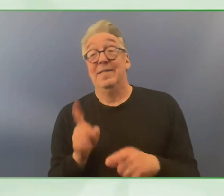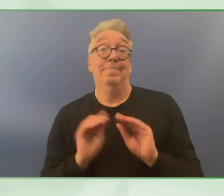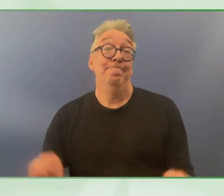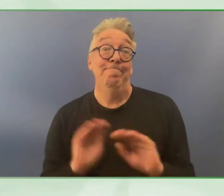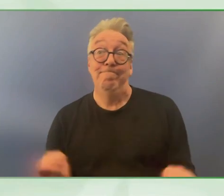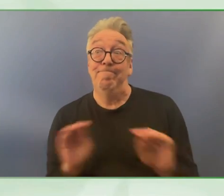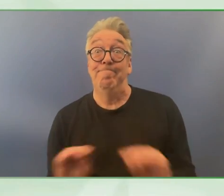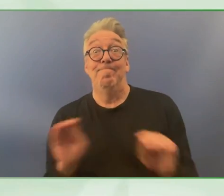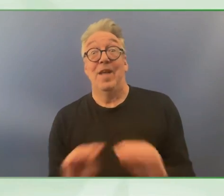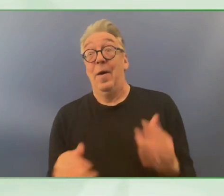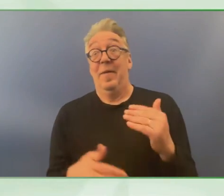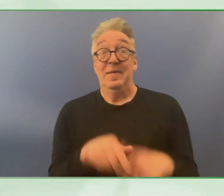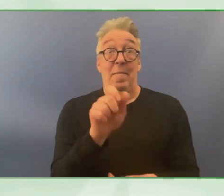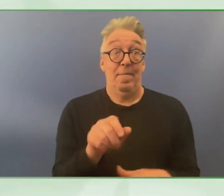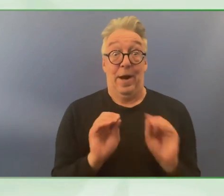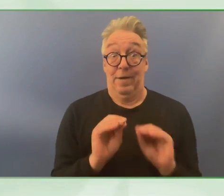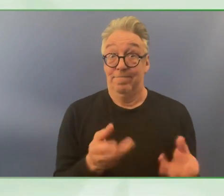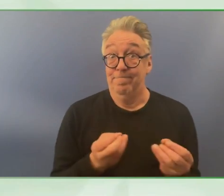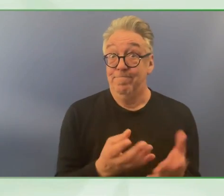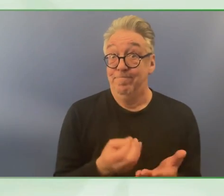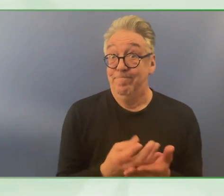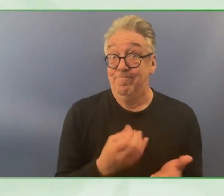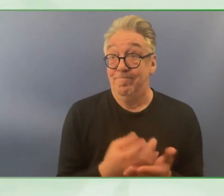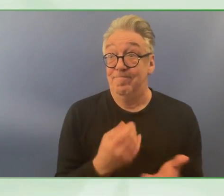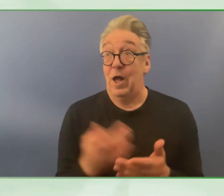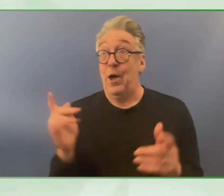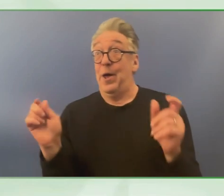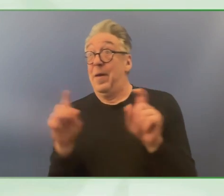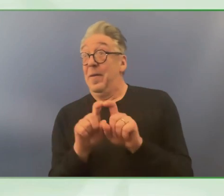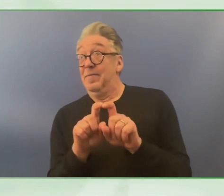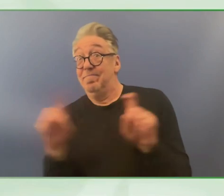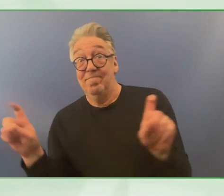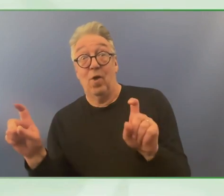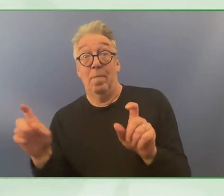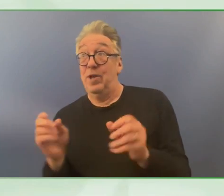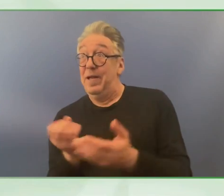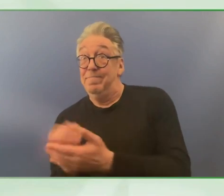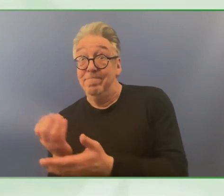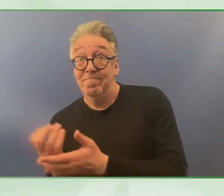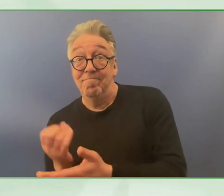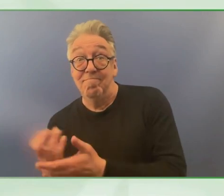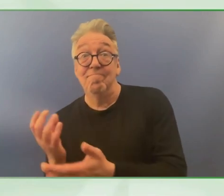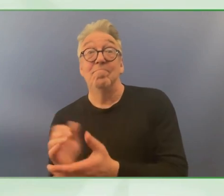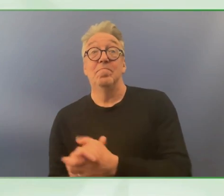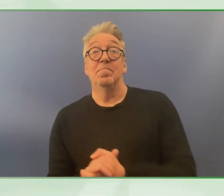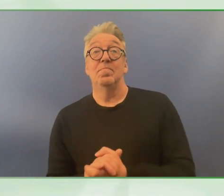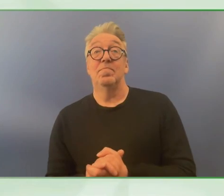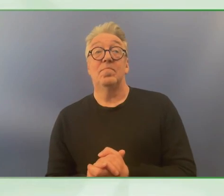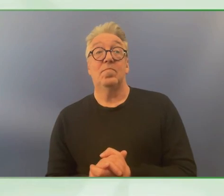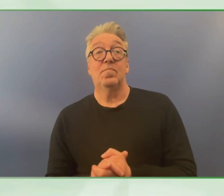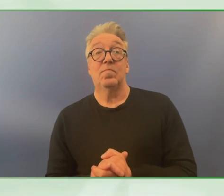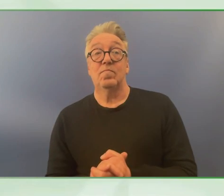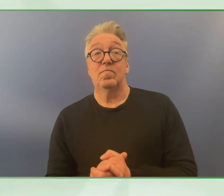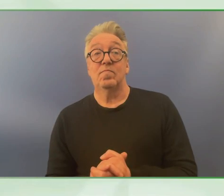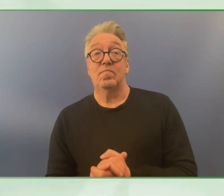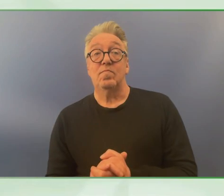that they can raise their hand and get their certificate. So the ball starts rolling. At the end of the day, as I was saying